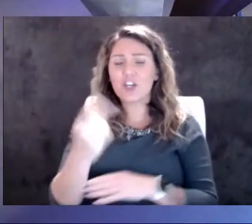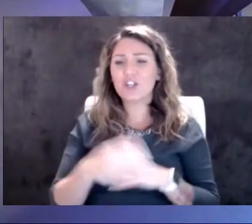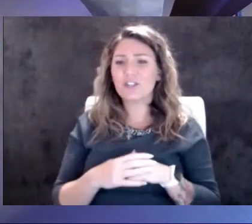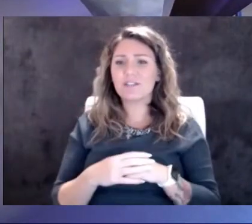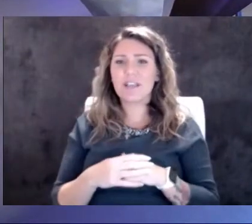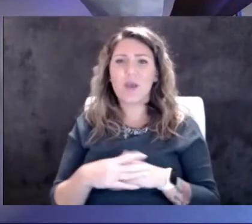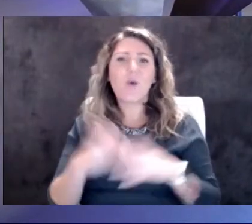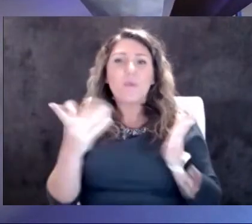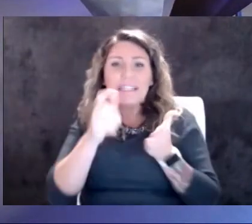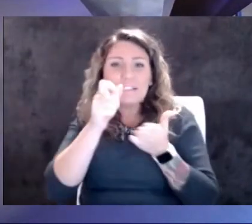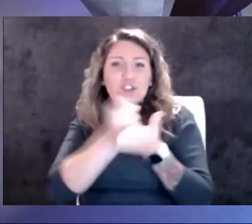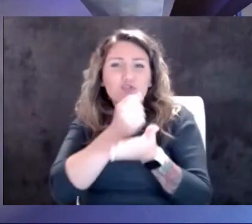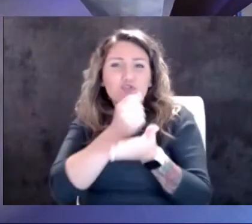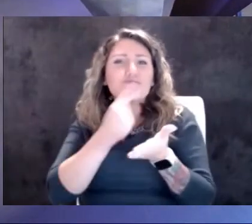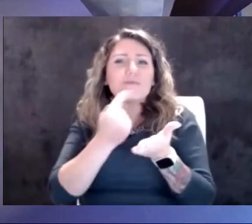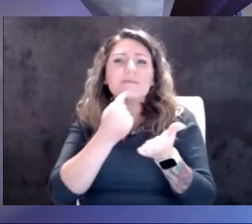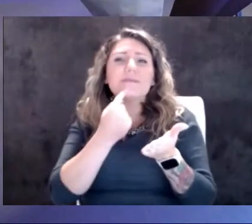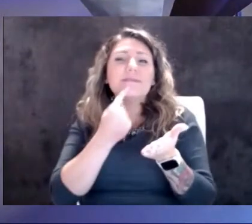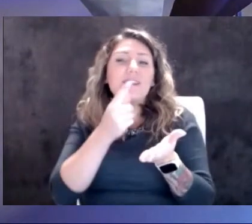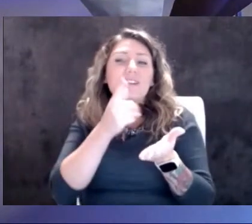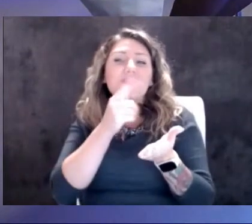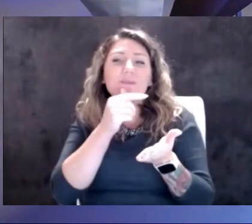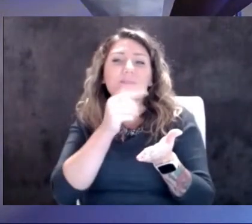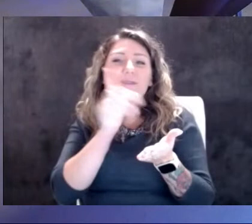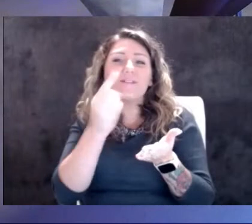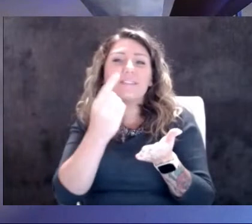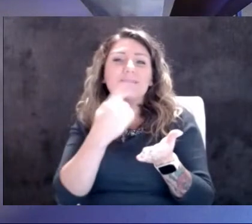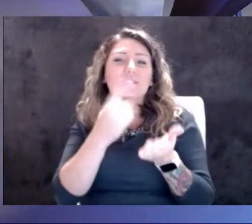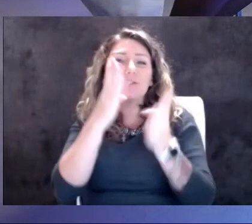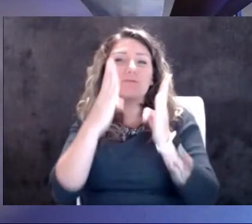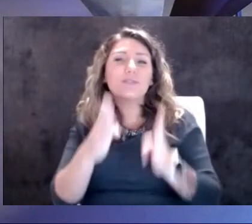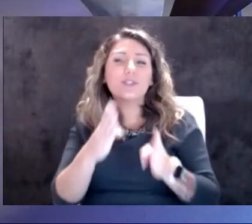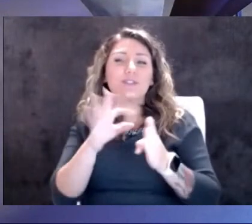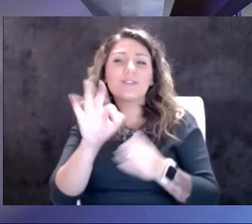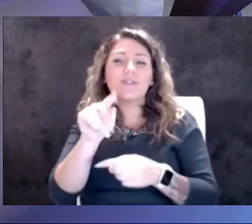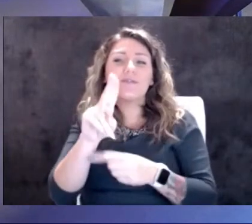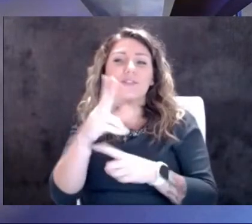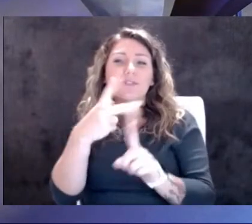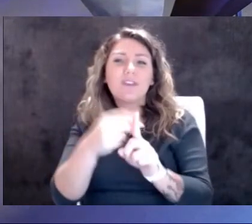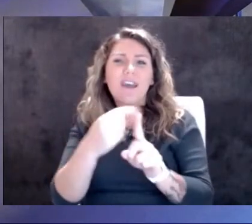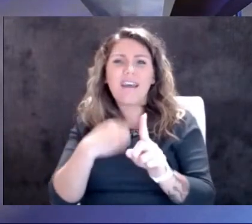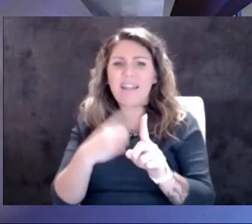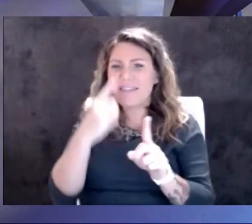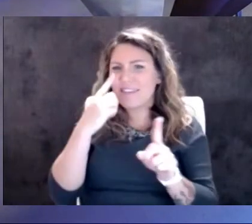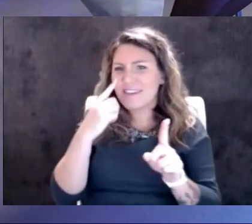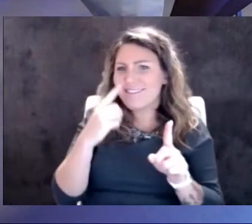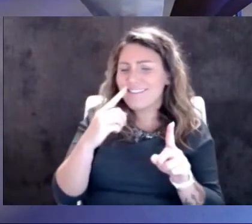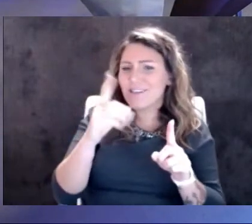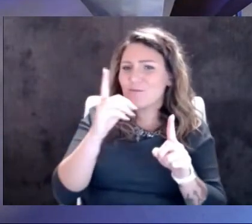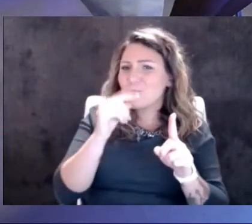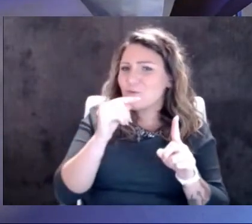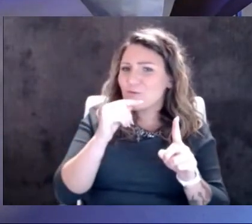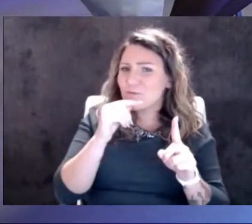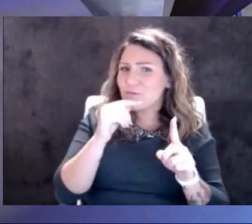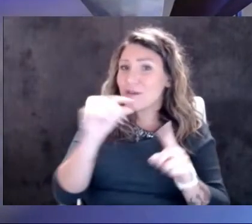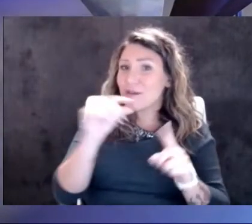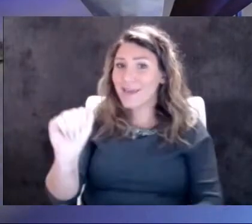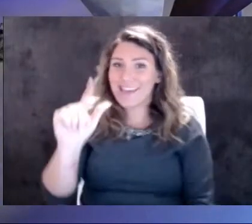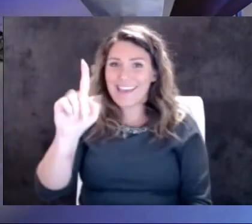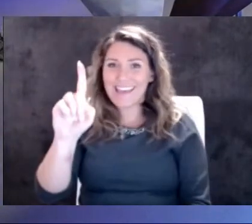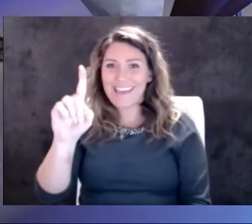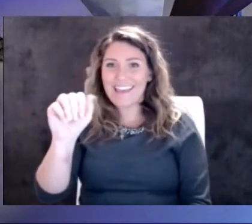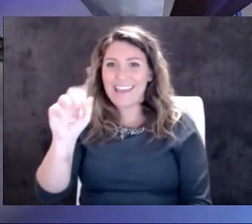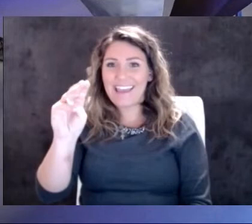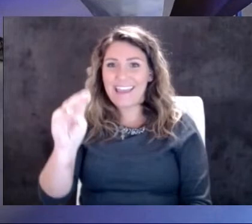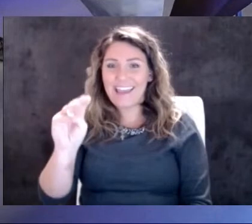says. So who's going to be the first person to get their flu shots this week? I think we are going to introduce first Adam Meyer, who's one of our